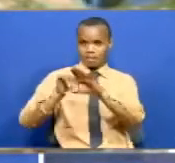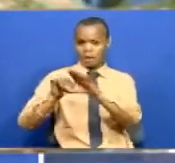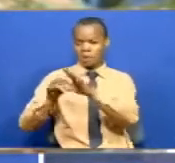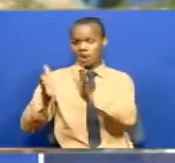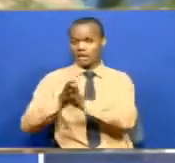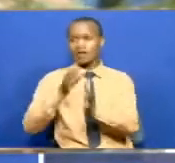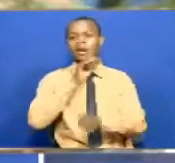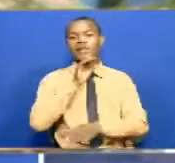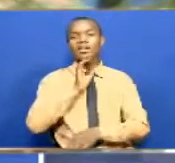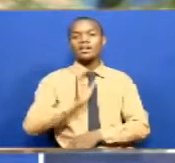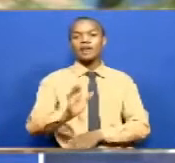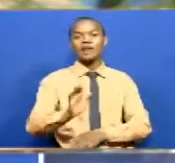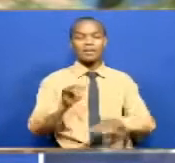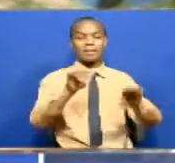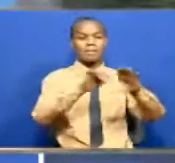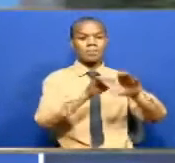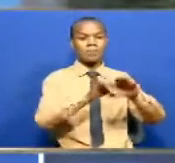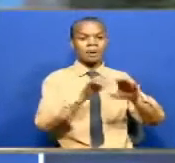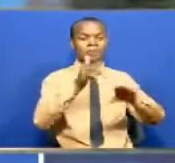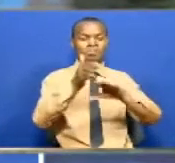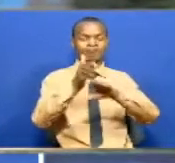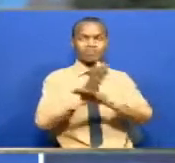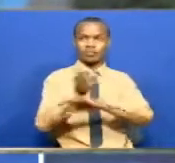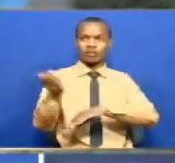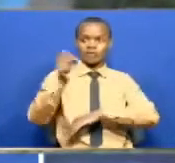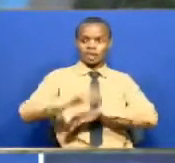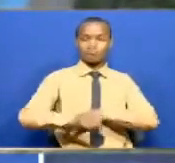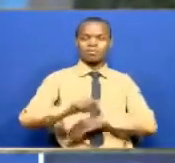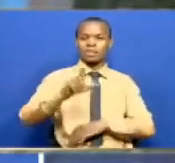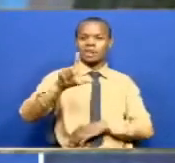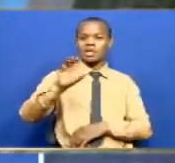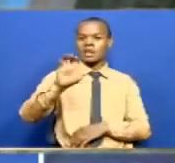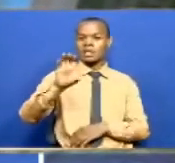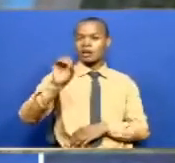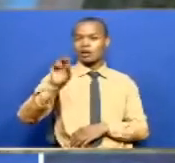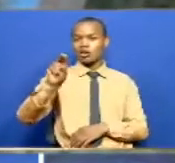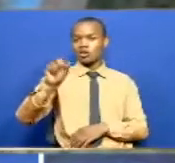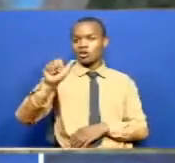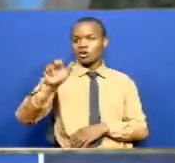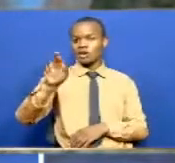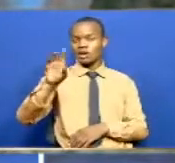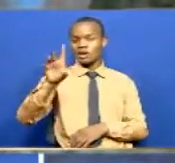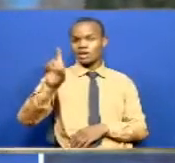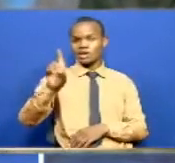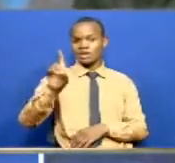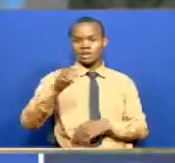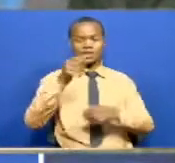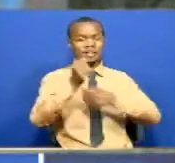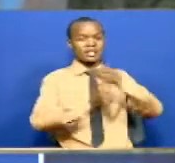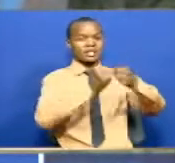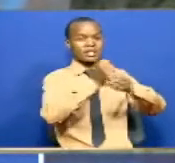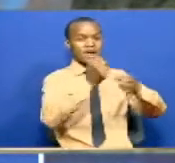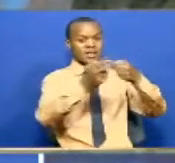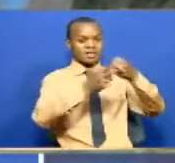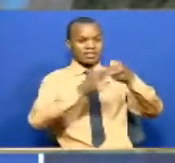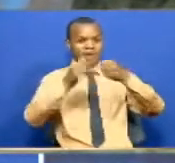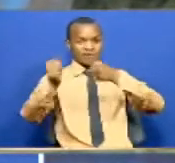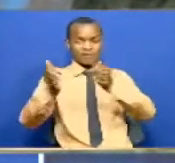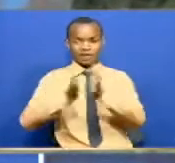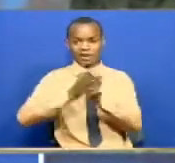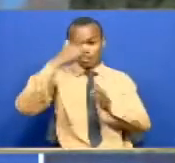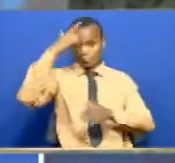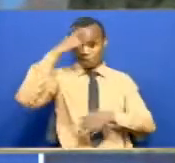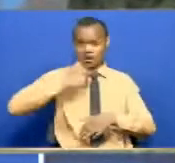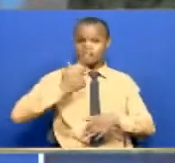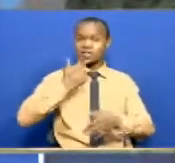members before they come. Leonardo Dindo, who is 75 years old and visually impaired, says it has been hectic to take care of